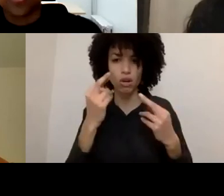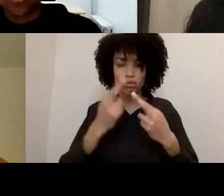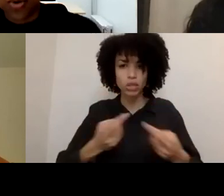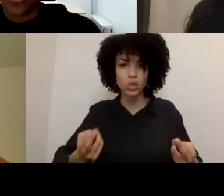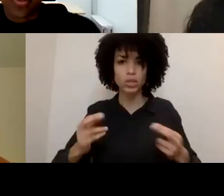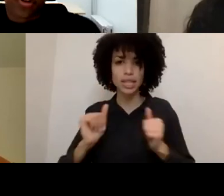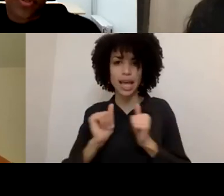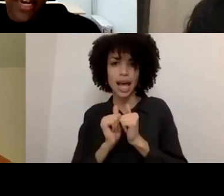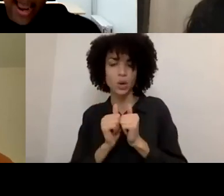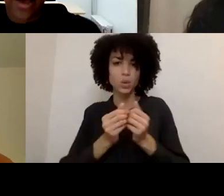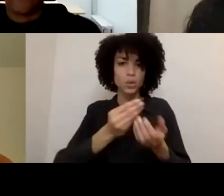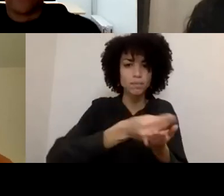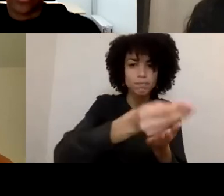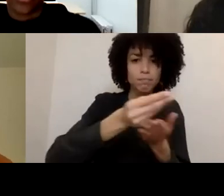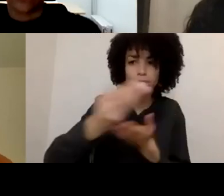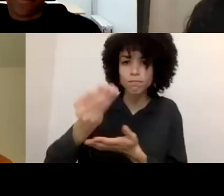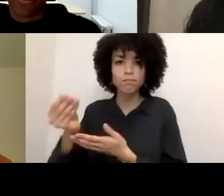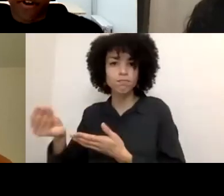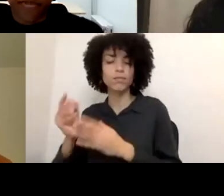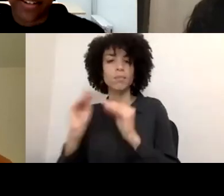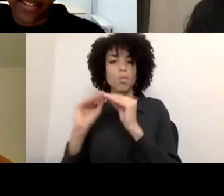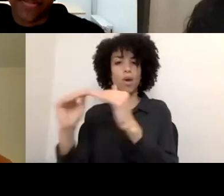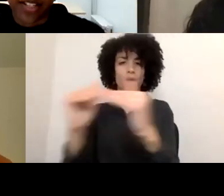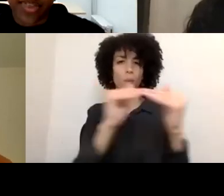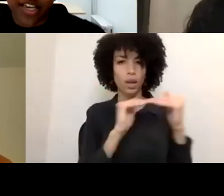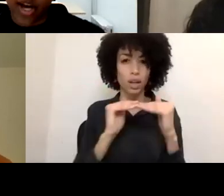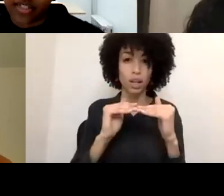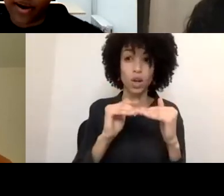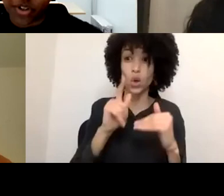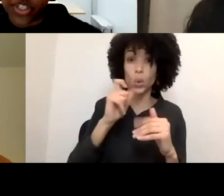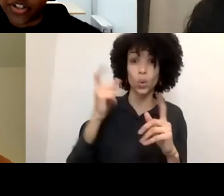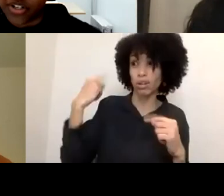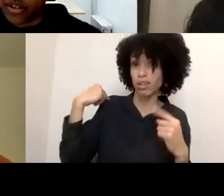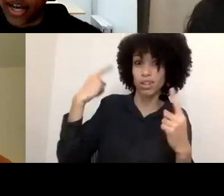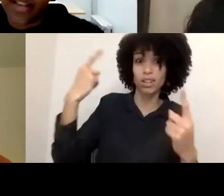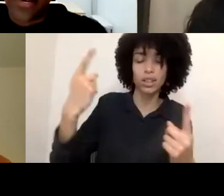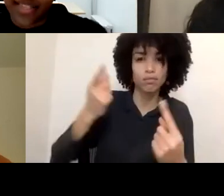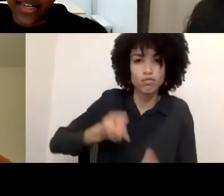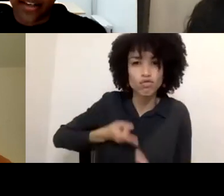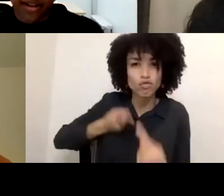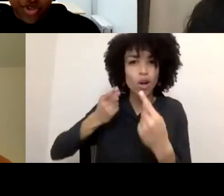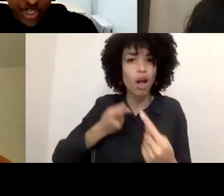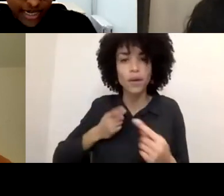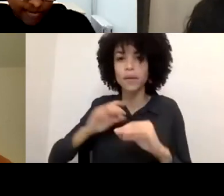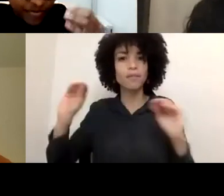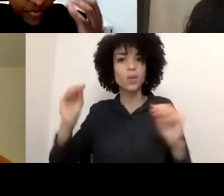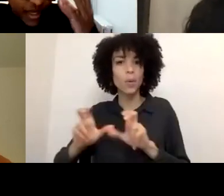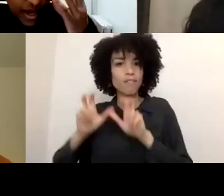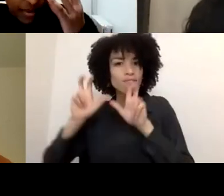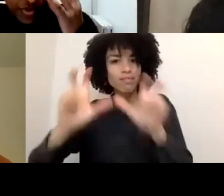equitably to those groups that have really suffered from that disinvestment that you talked about earlier in your context setting,